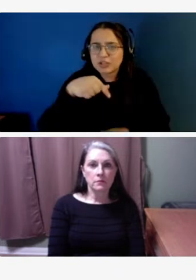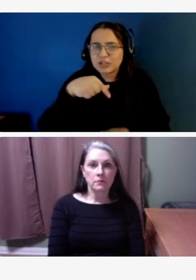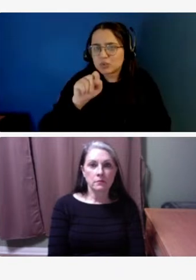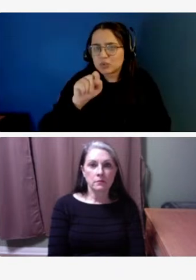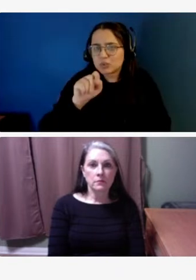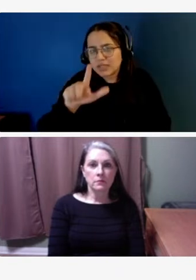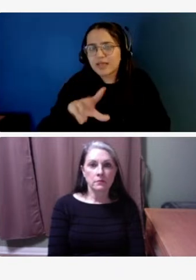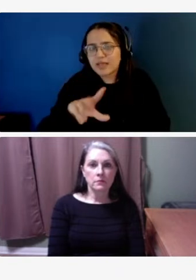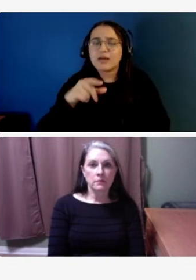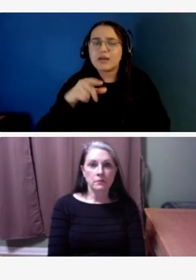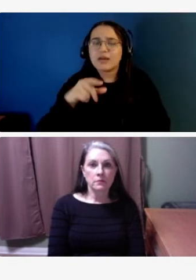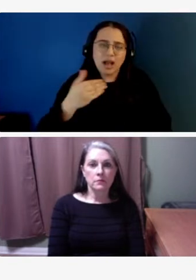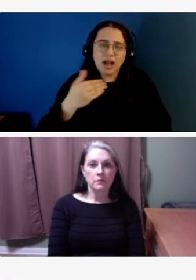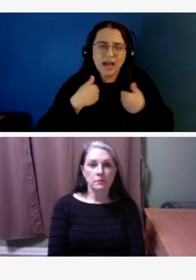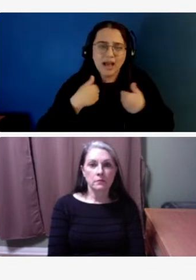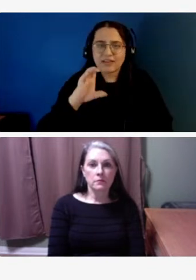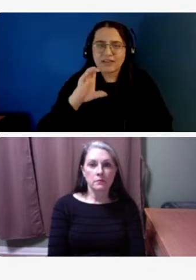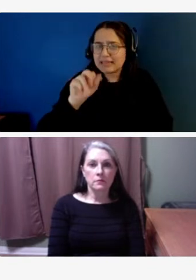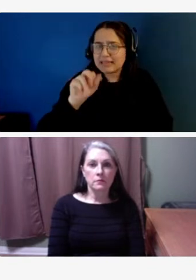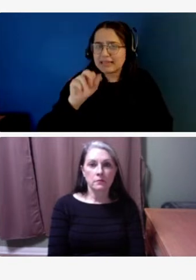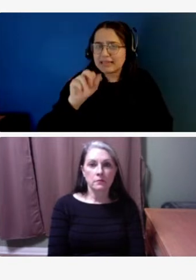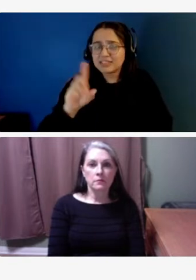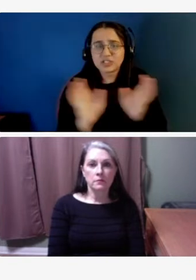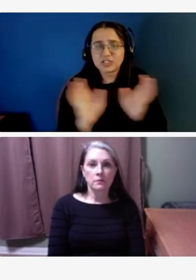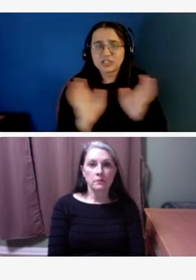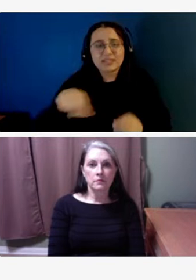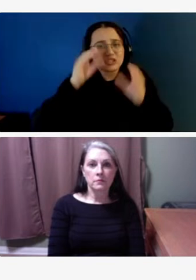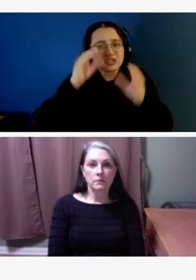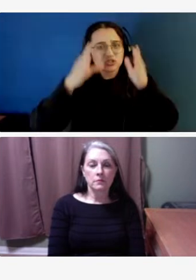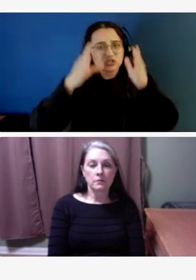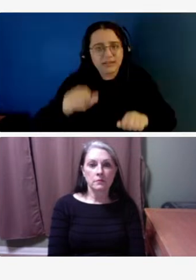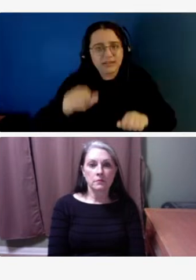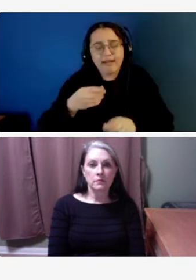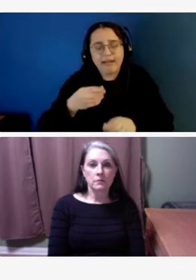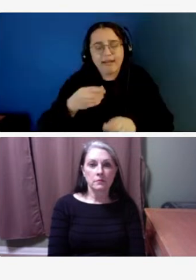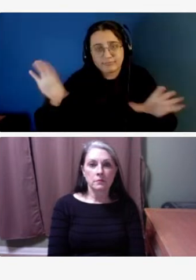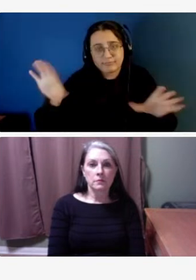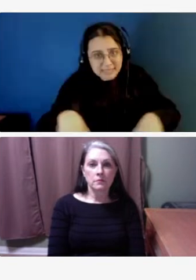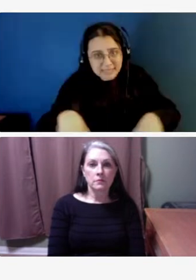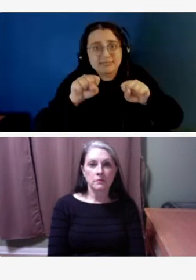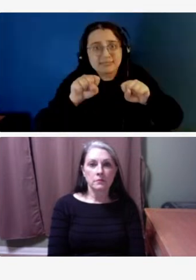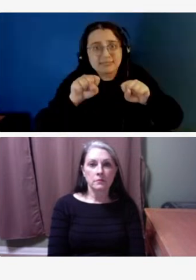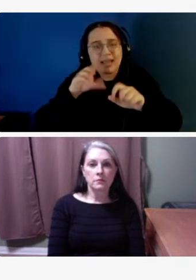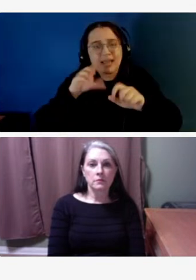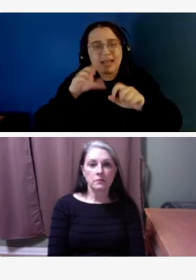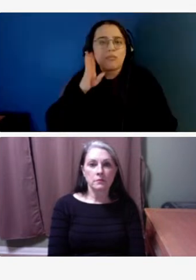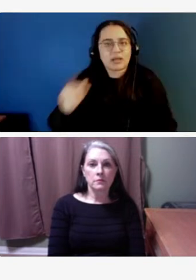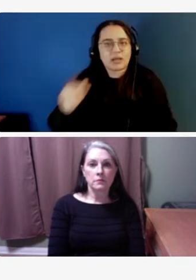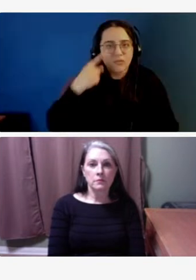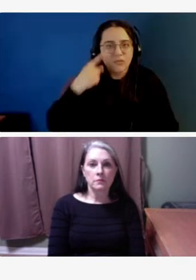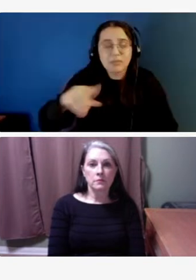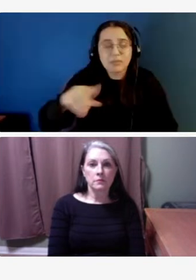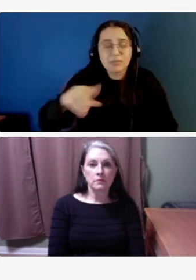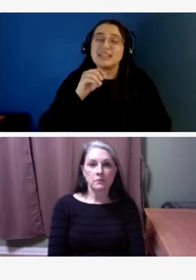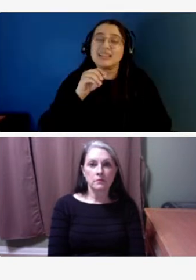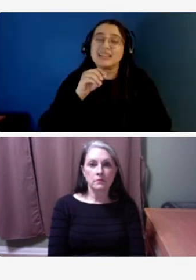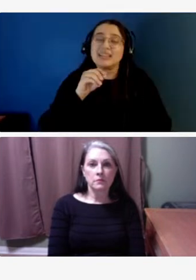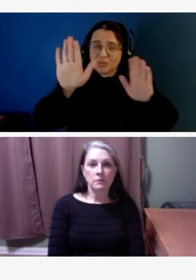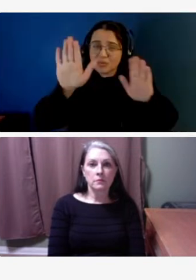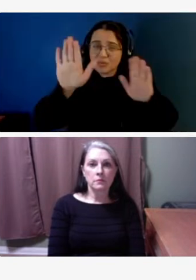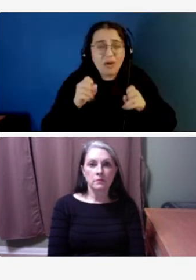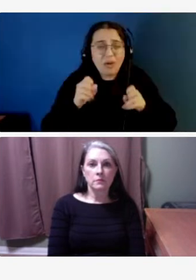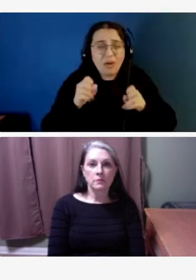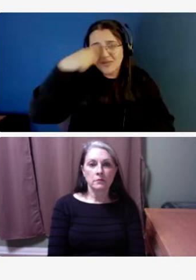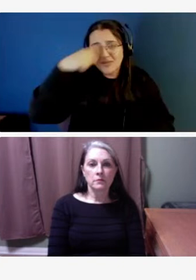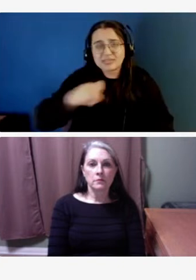teachers can be reimbursed for. So it's really provided a great opportunity for our staff to participate in this development so that we